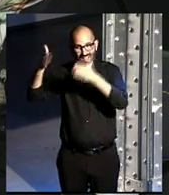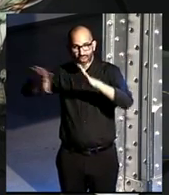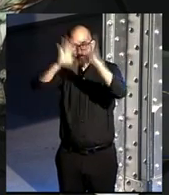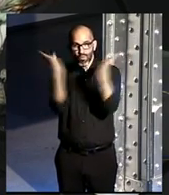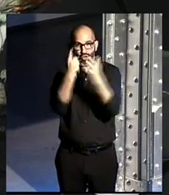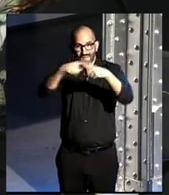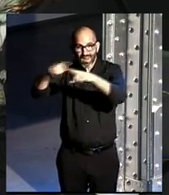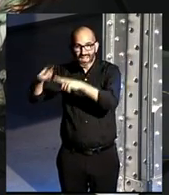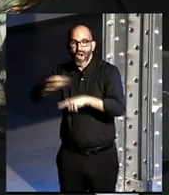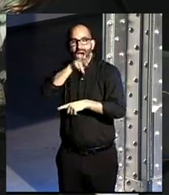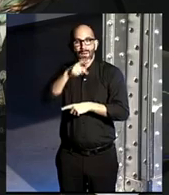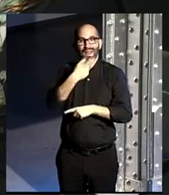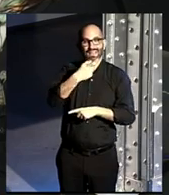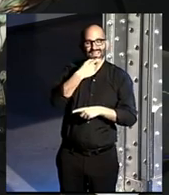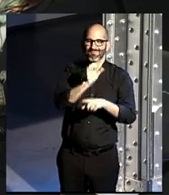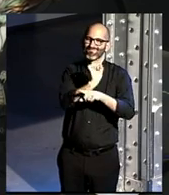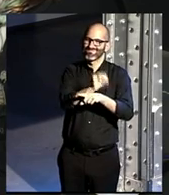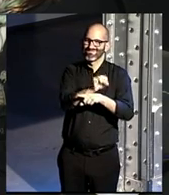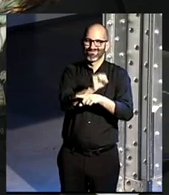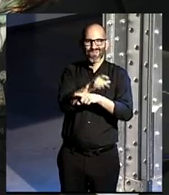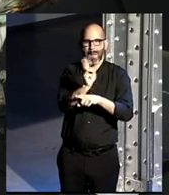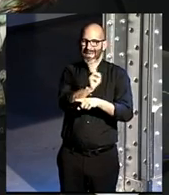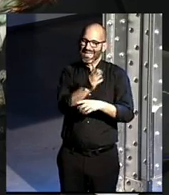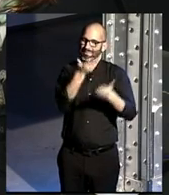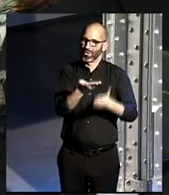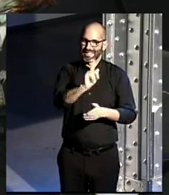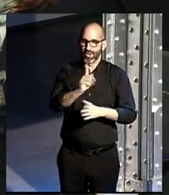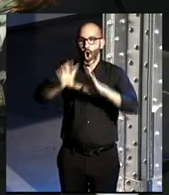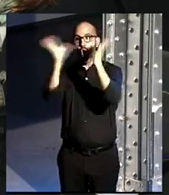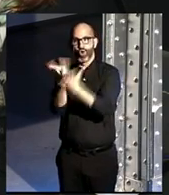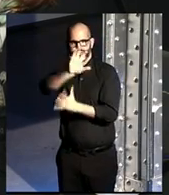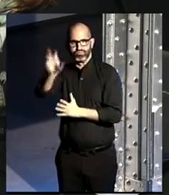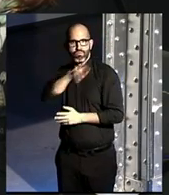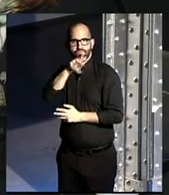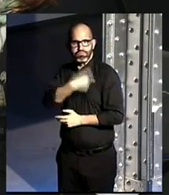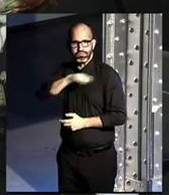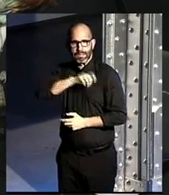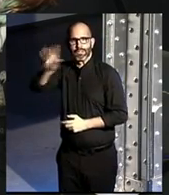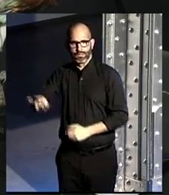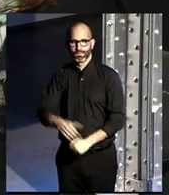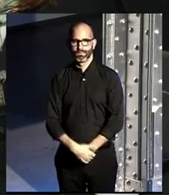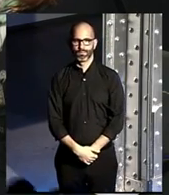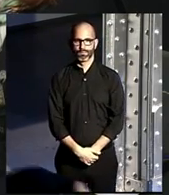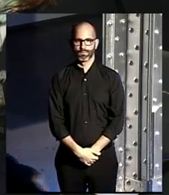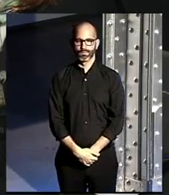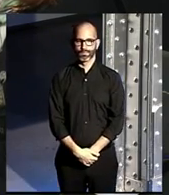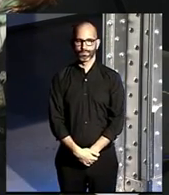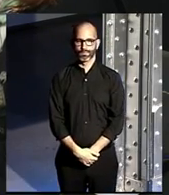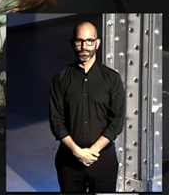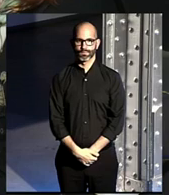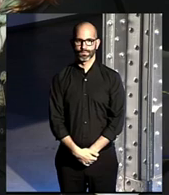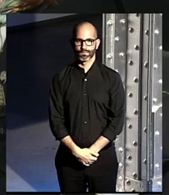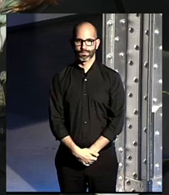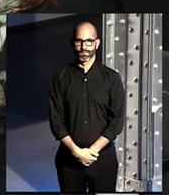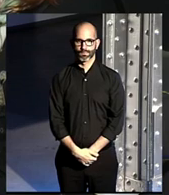países de habla inglesa no se le hizo tanto caso a Verne. And Verne objectively inspired a huge number of people. Russian astronauts